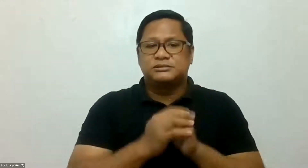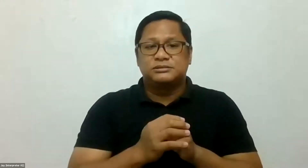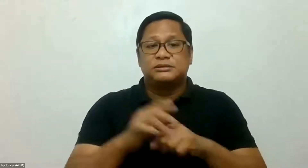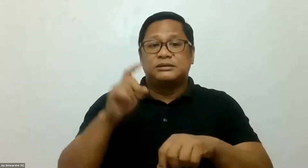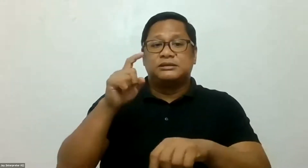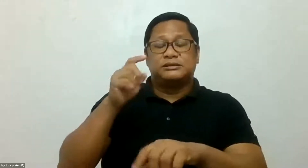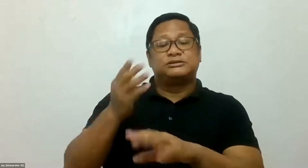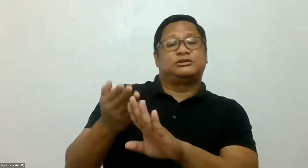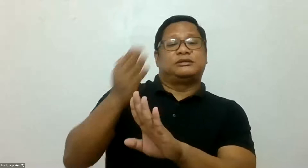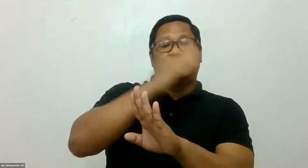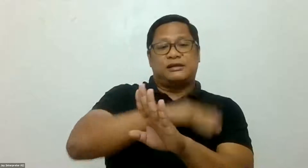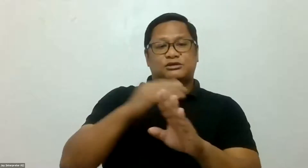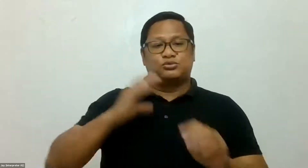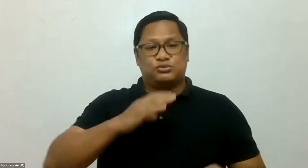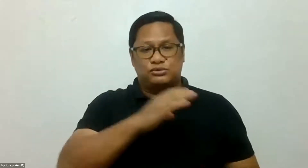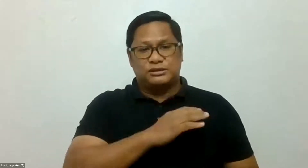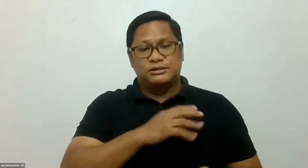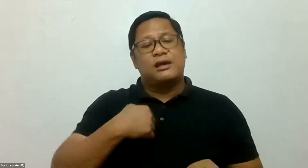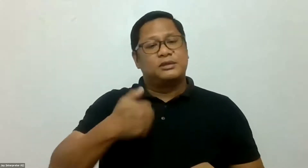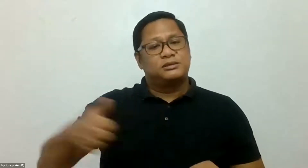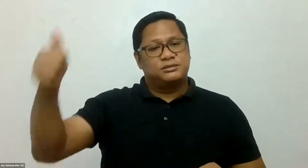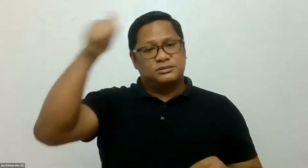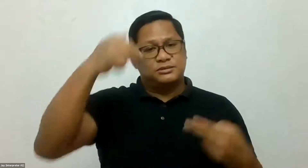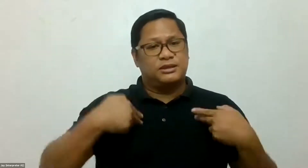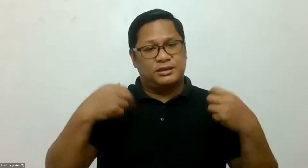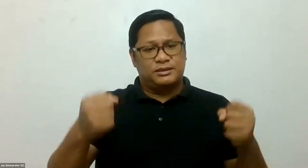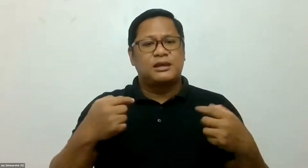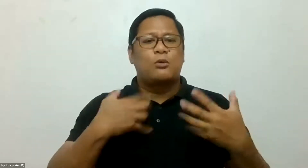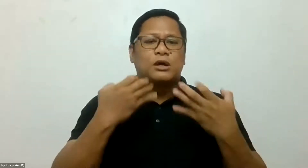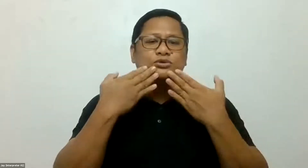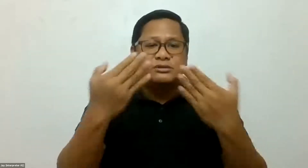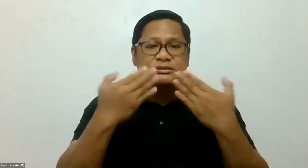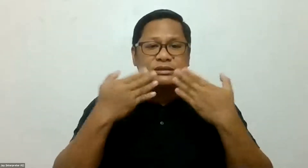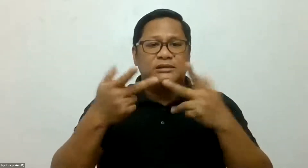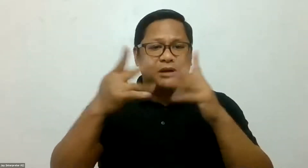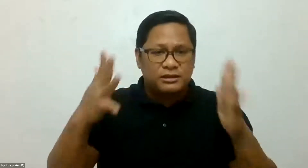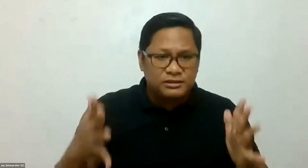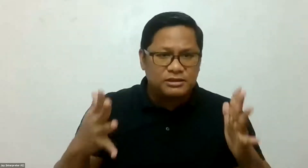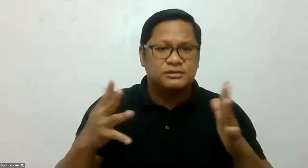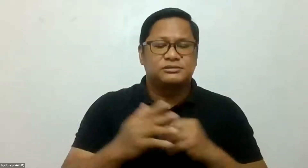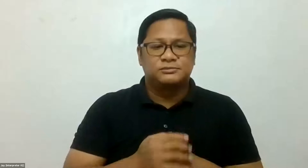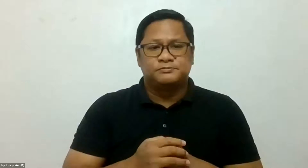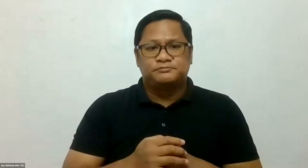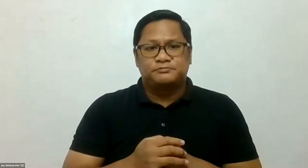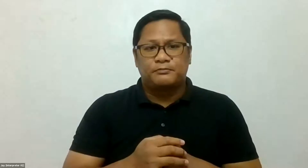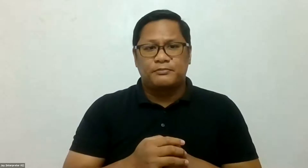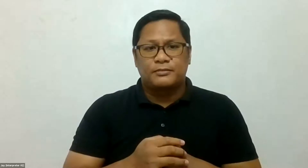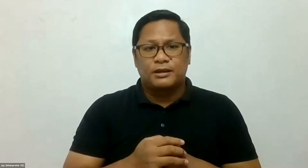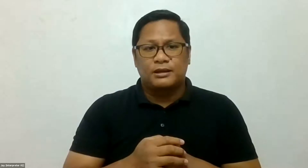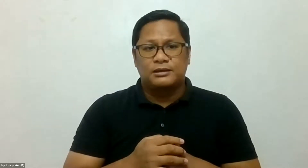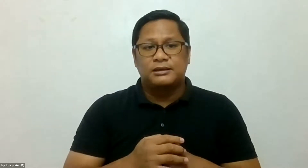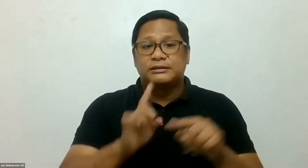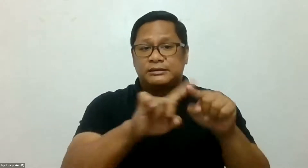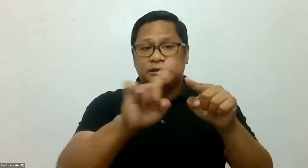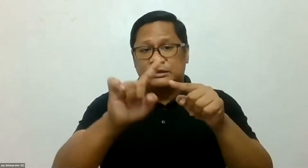last Congress. That as chairman of the Committee on Health, I'd like to thank all the stakeholders, the different